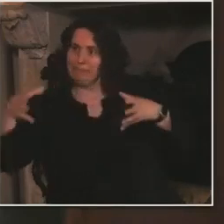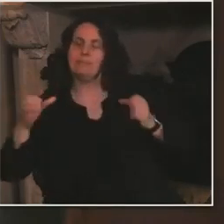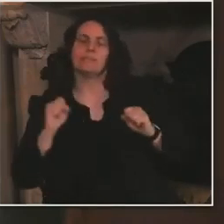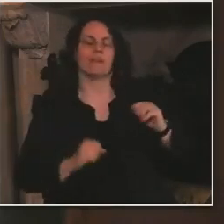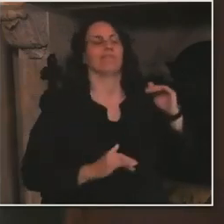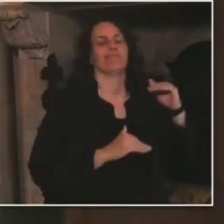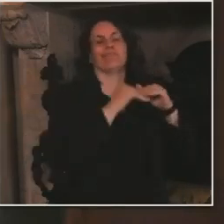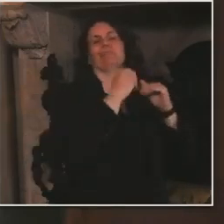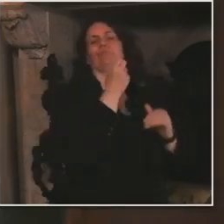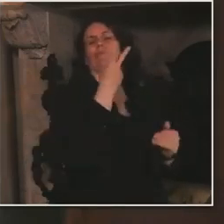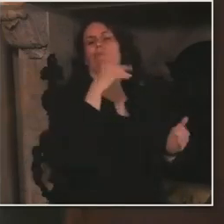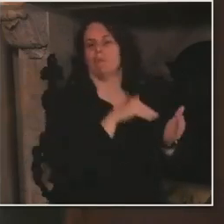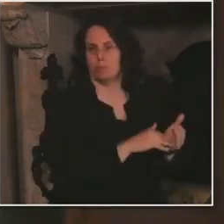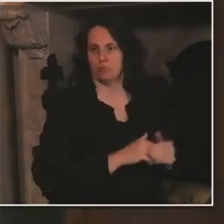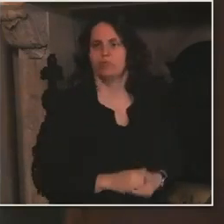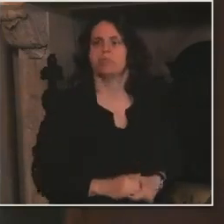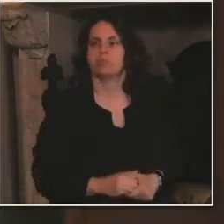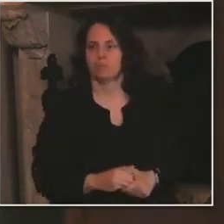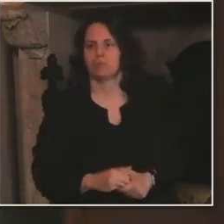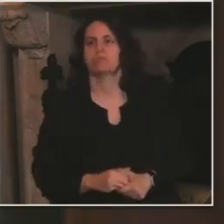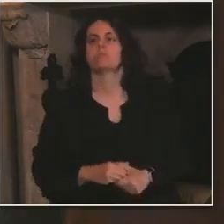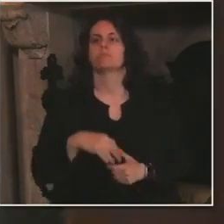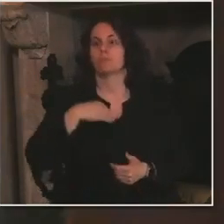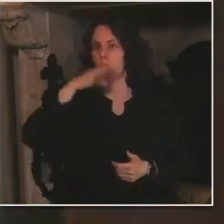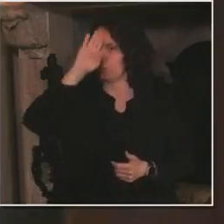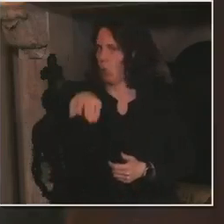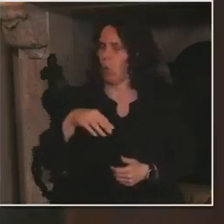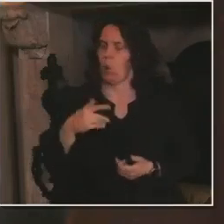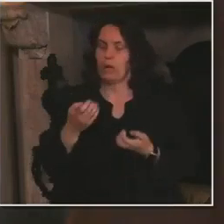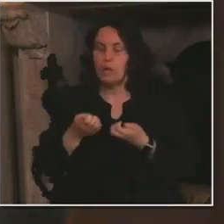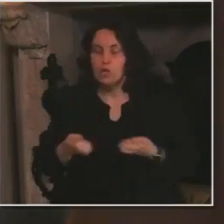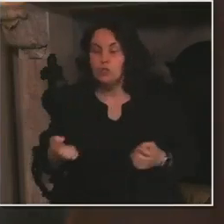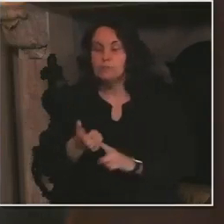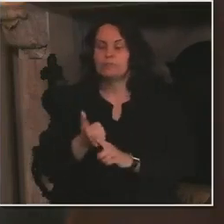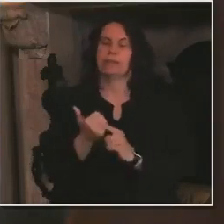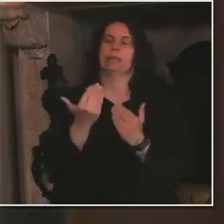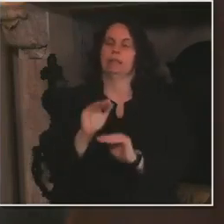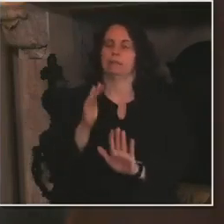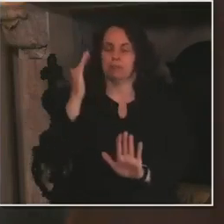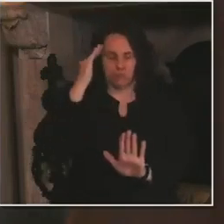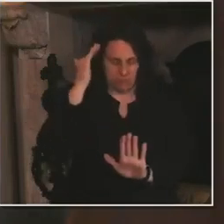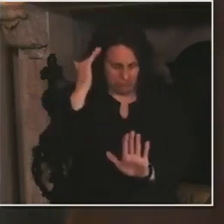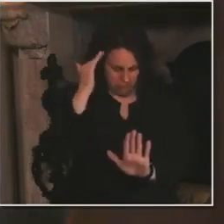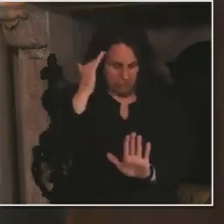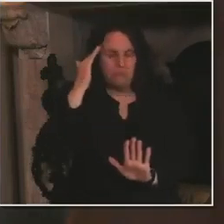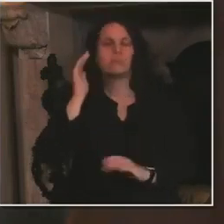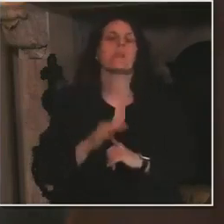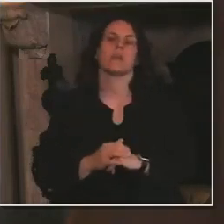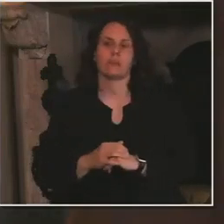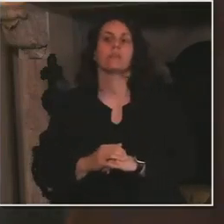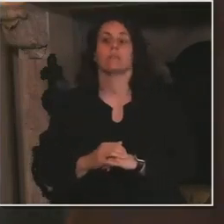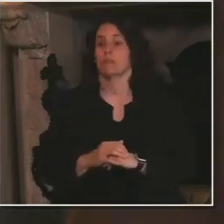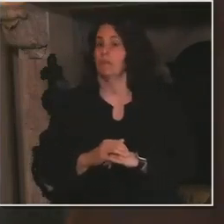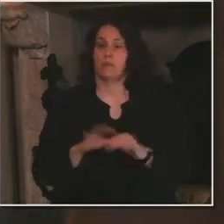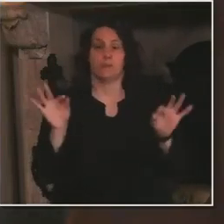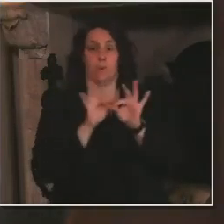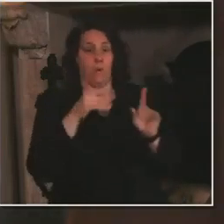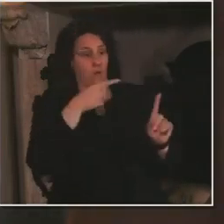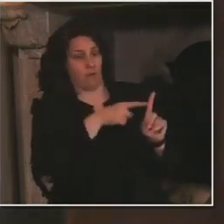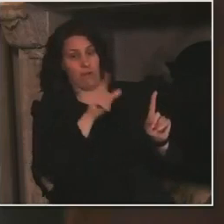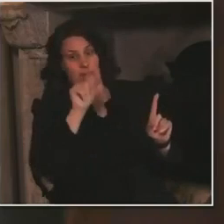issues that exist and the need to be as diverse in our lab capacity as possible to mitigate those issues as much